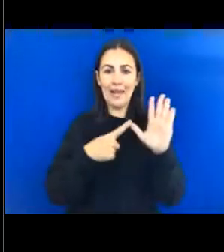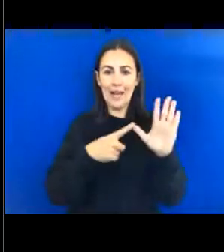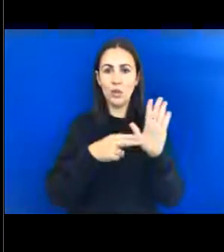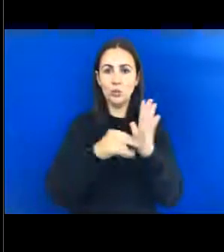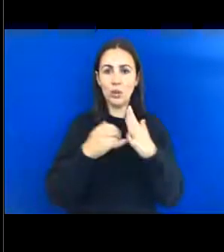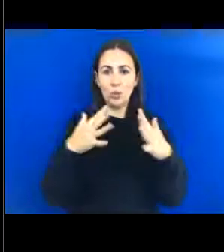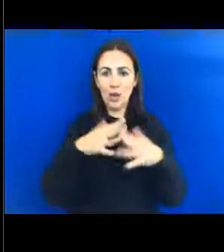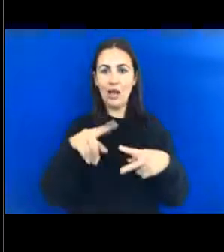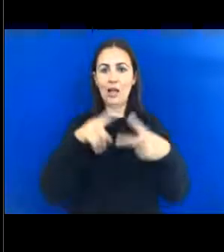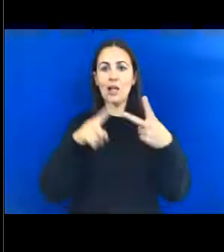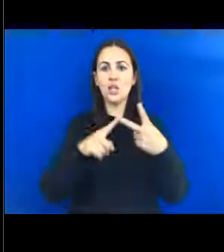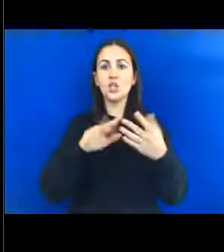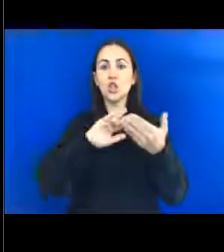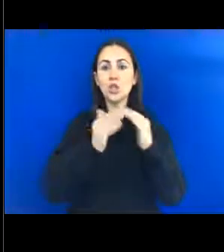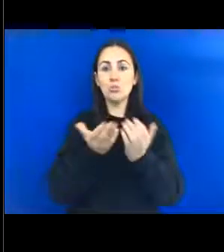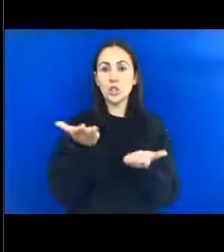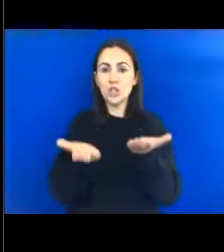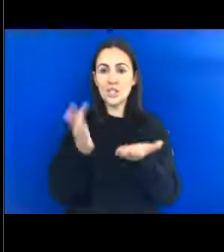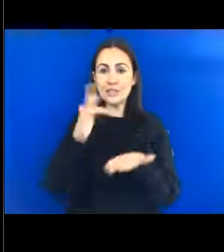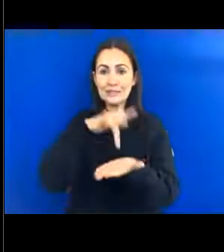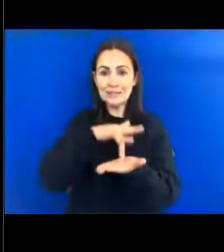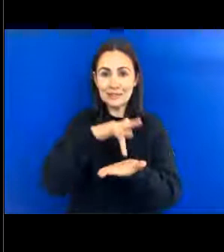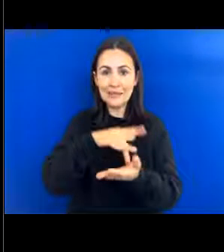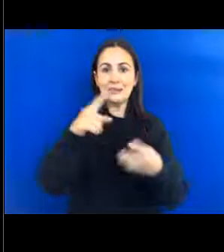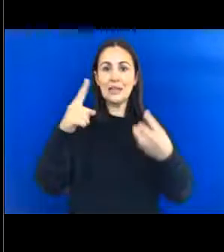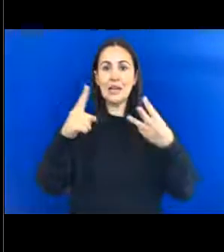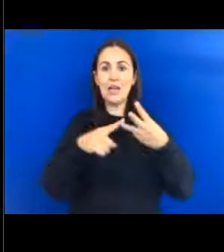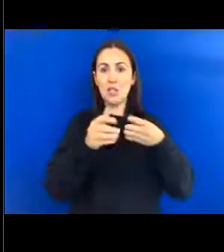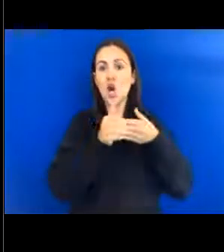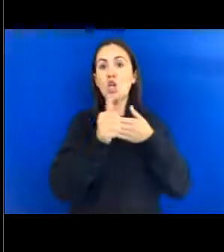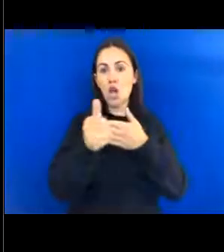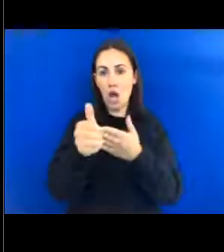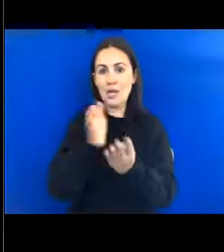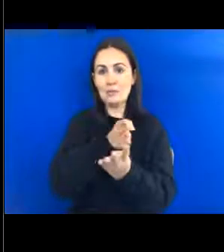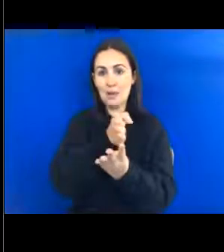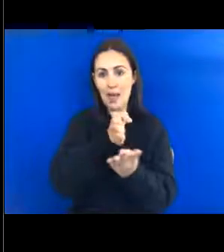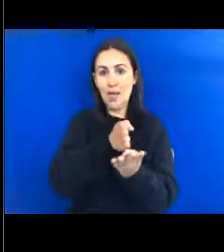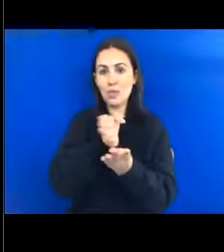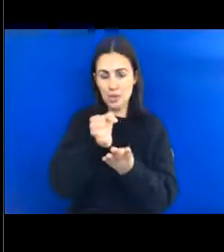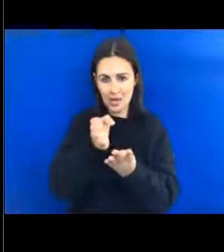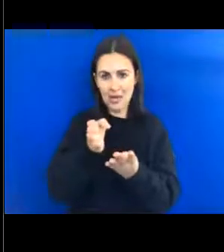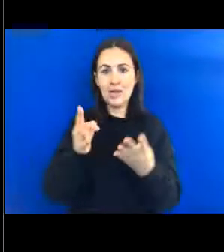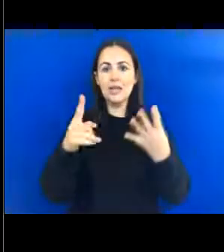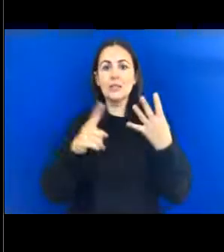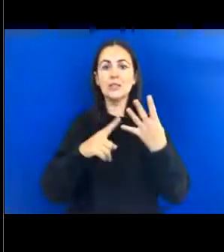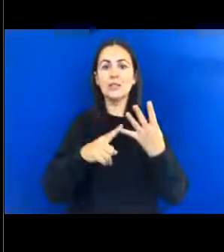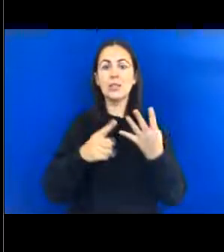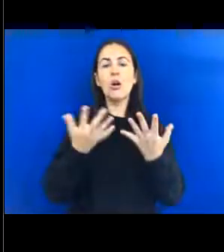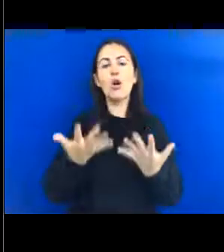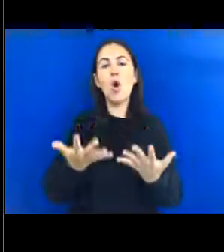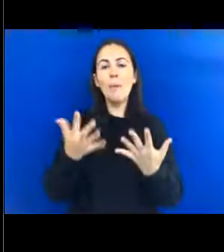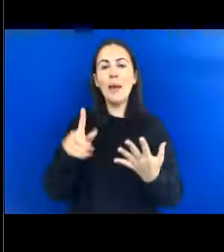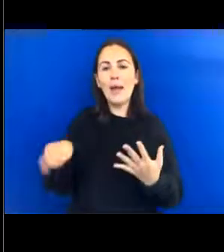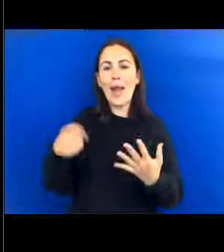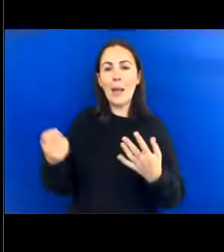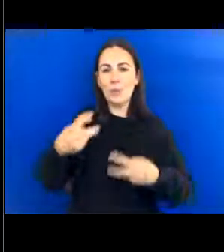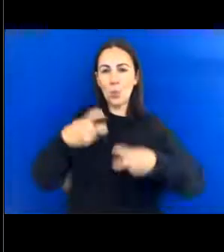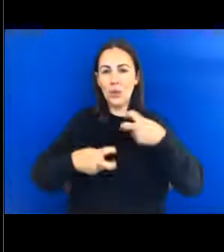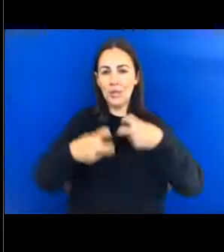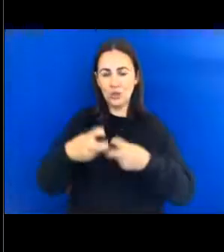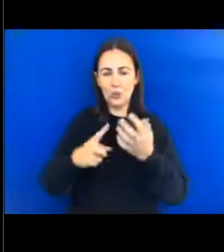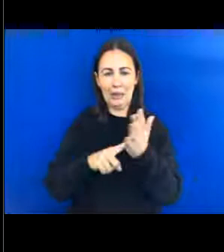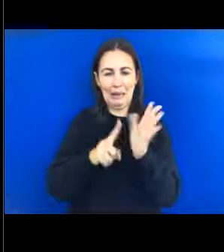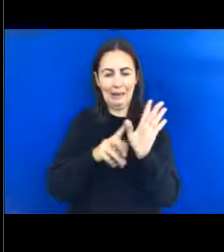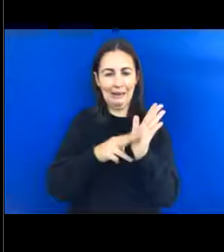about community justice centres, guided pathways, common neighbour issues, which Lynn's mentioned,